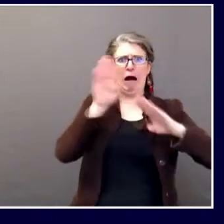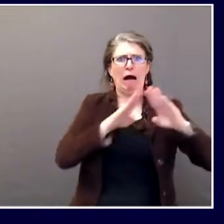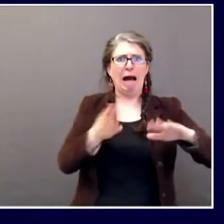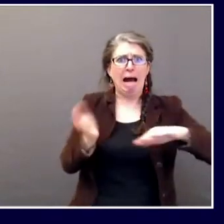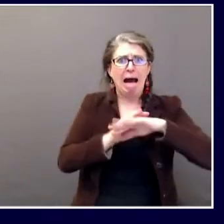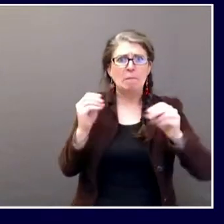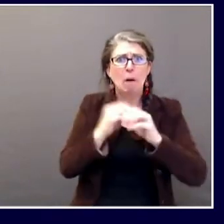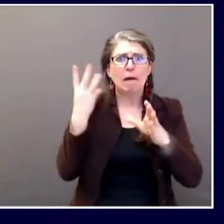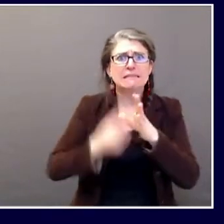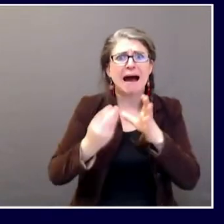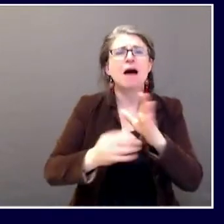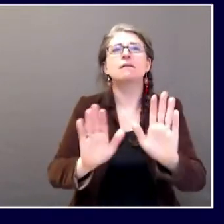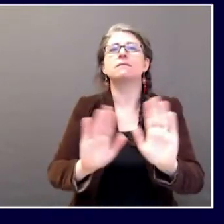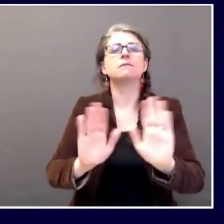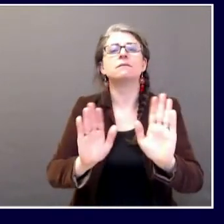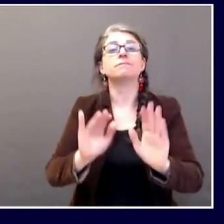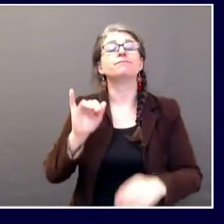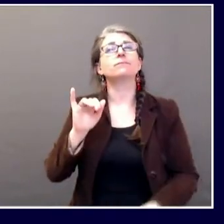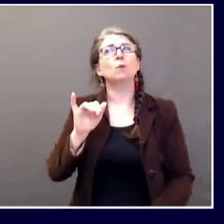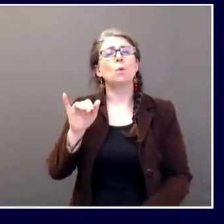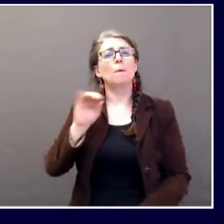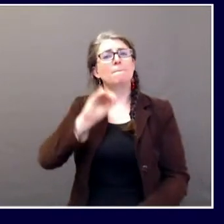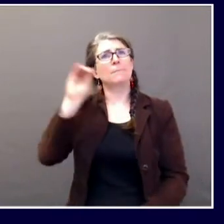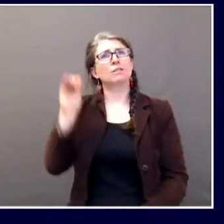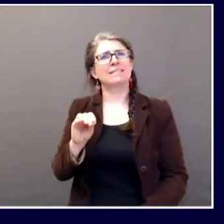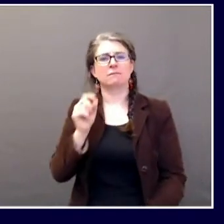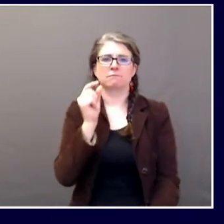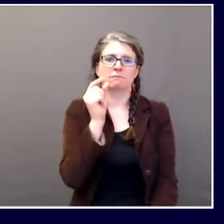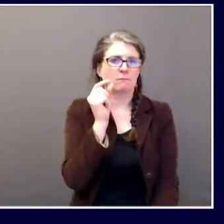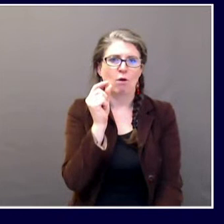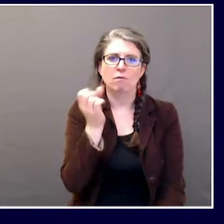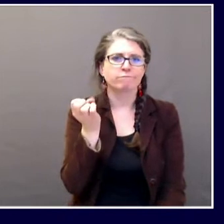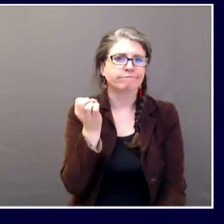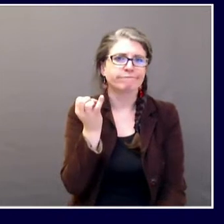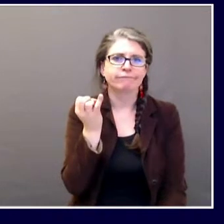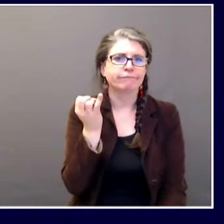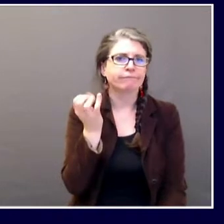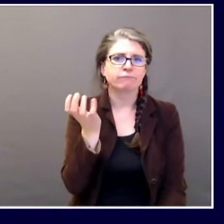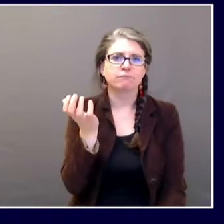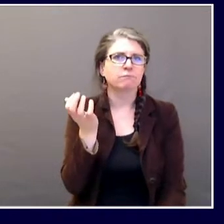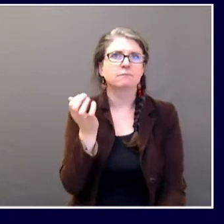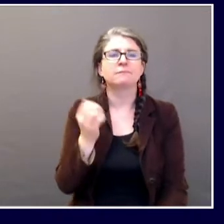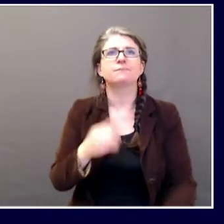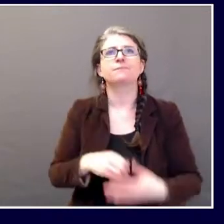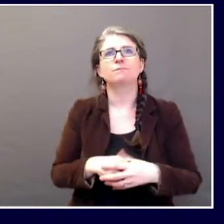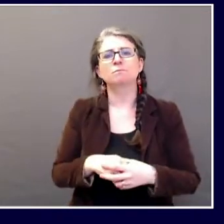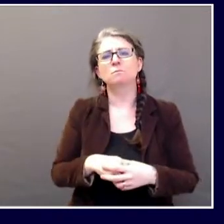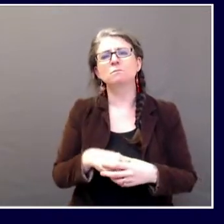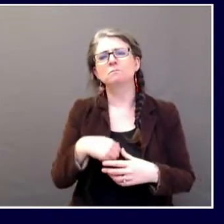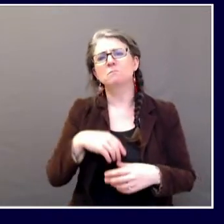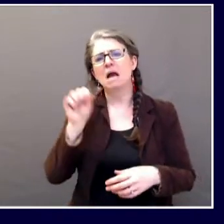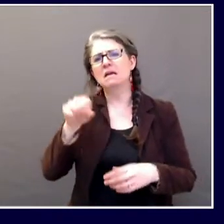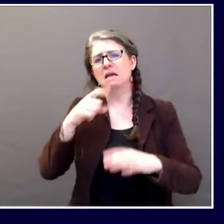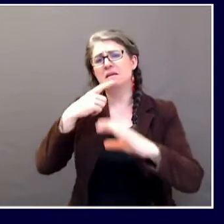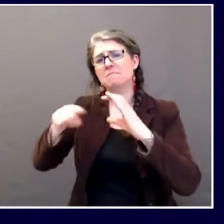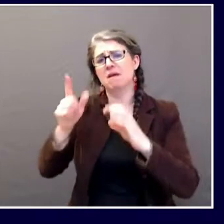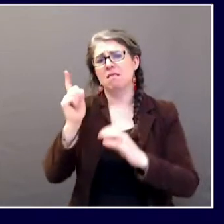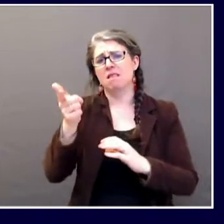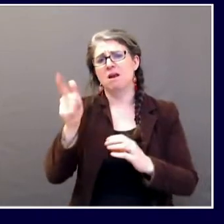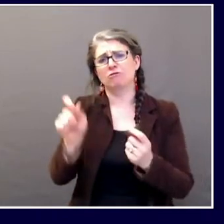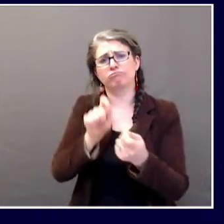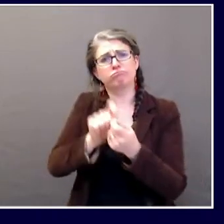reported or detected from our review of vital records is a fraction. I can get you the exact number, but I would imagine it's